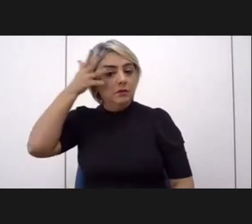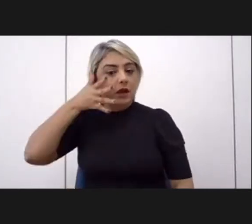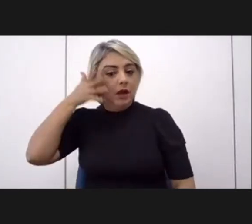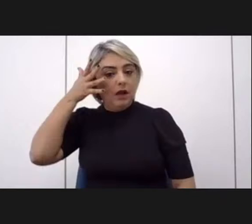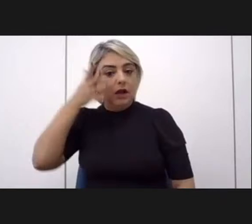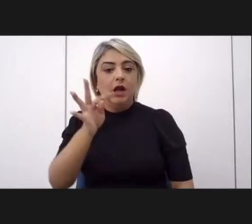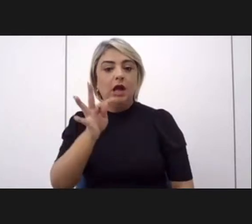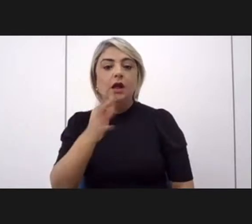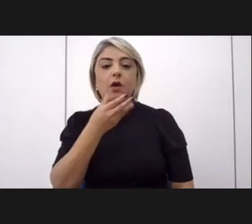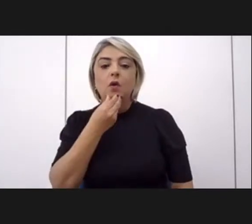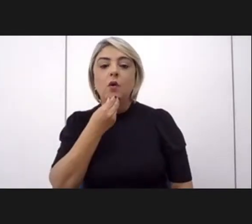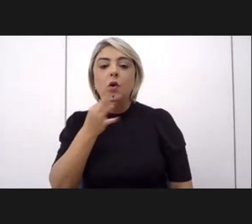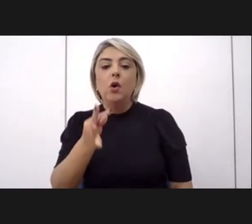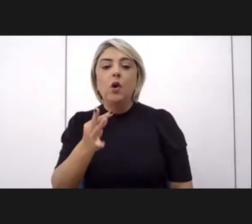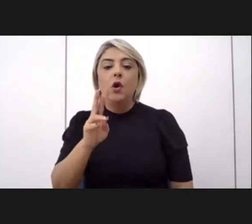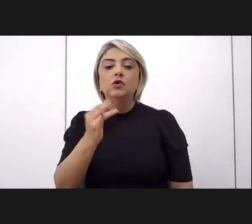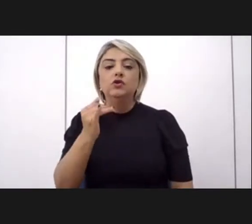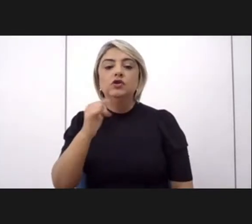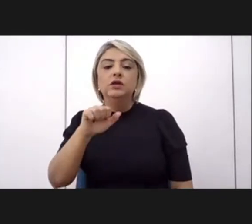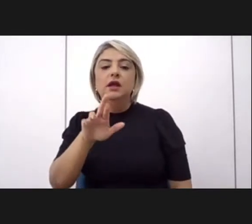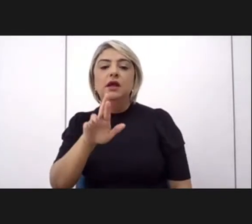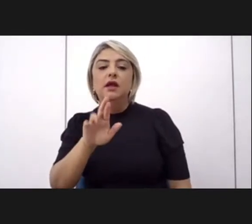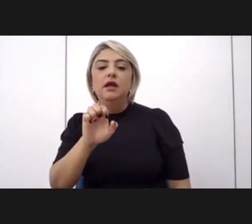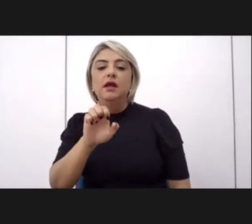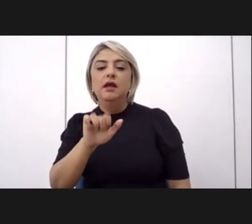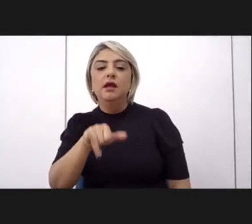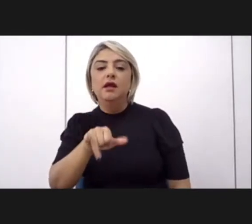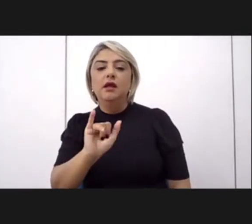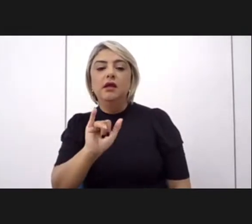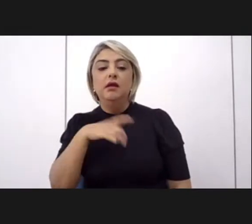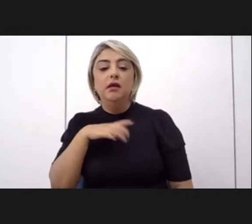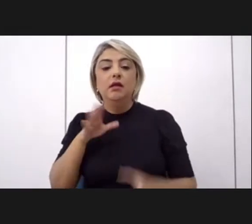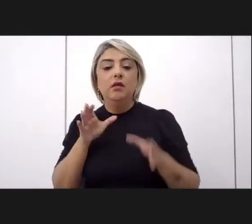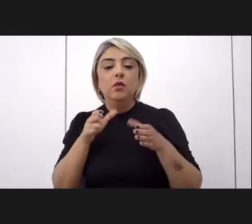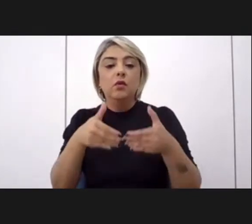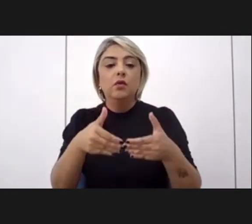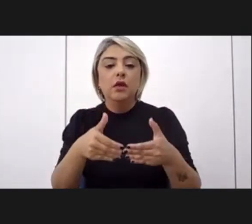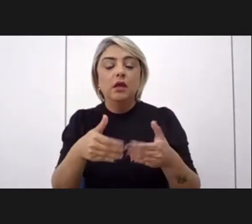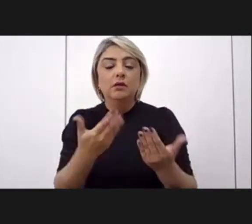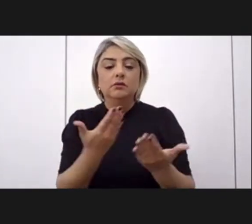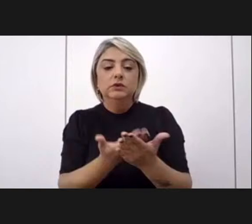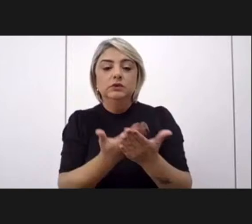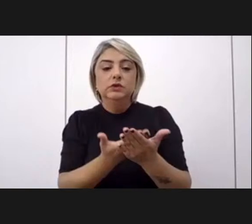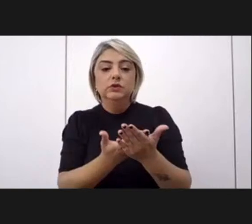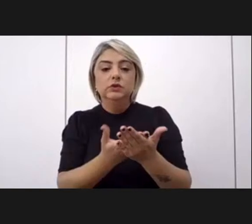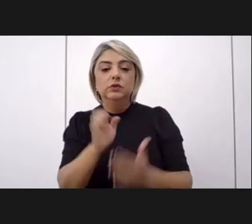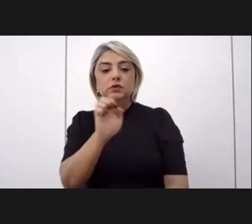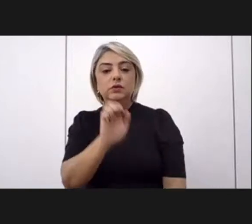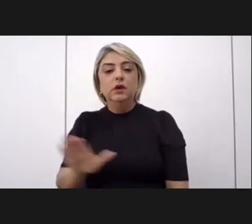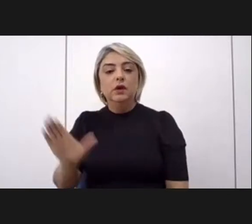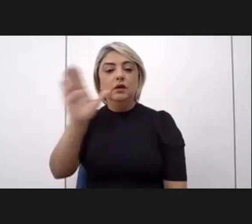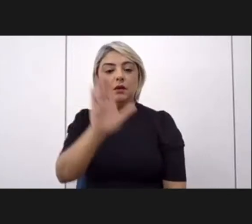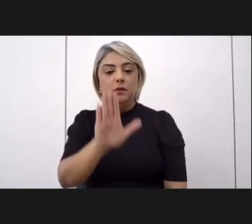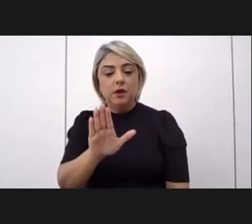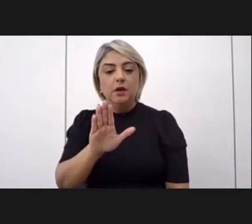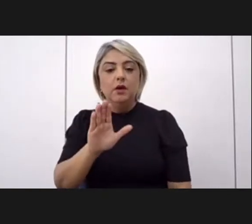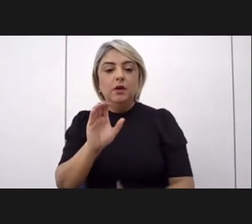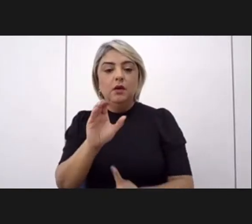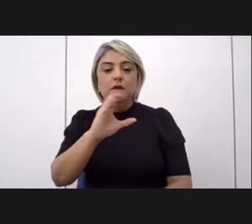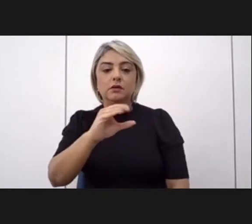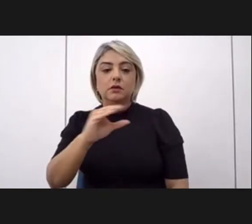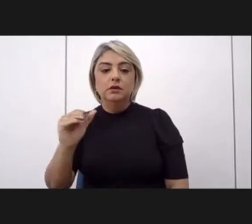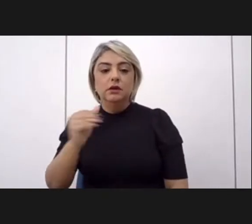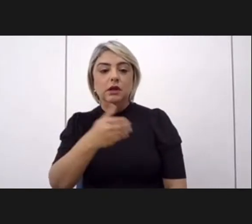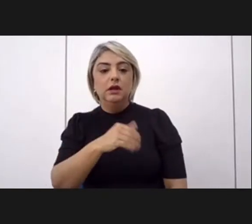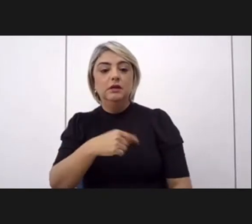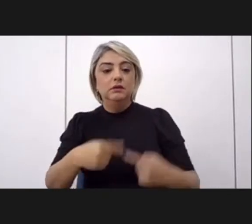and also from the Center of European Studies of Sciences Po in Paris. Their